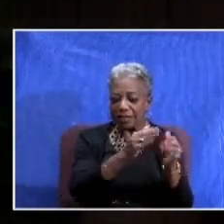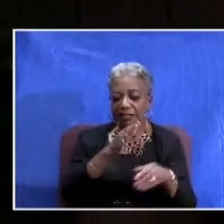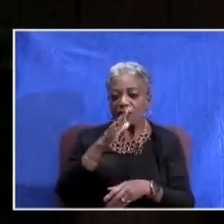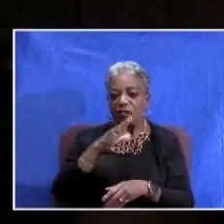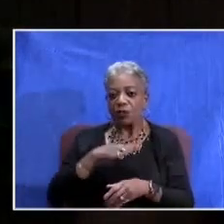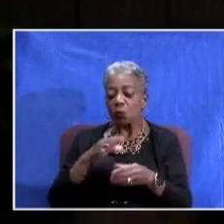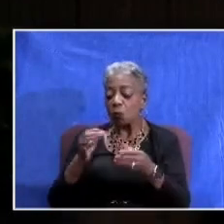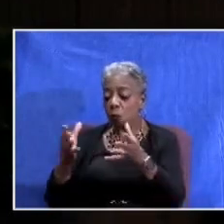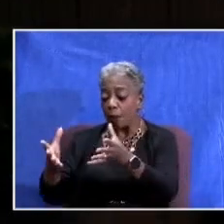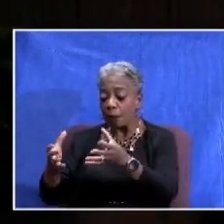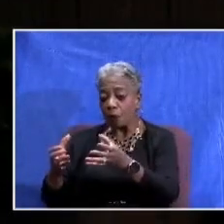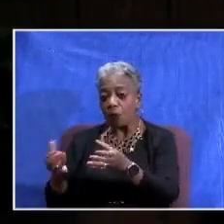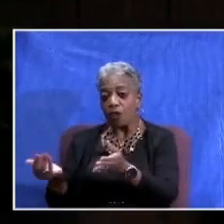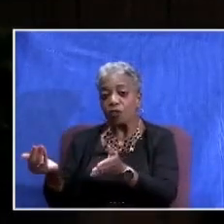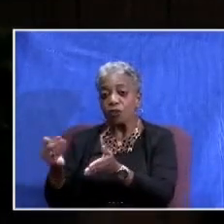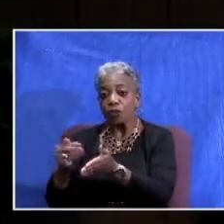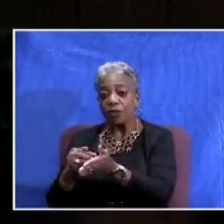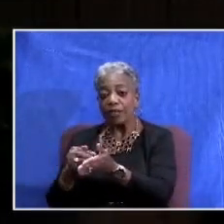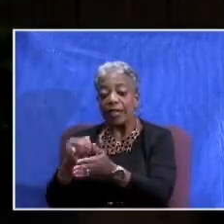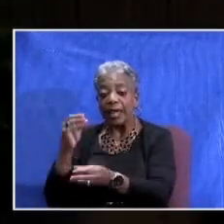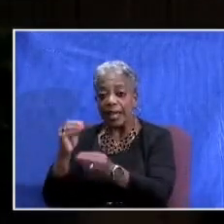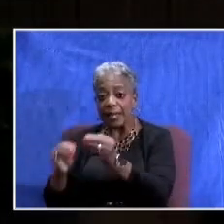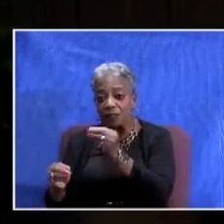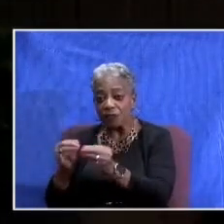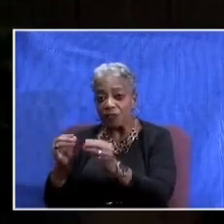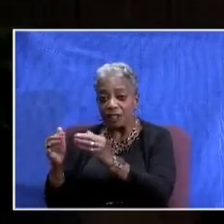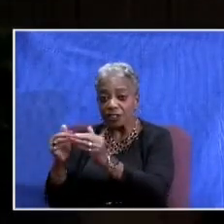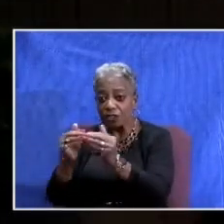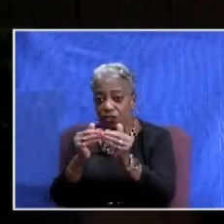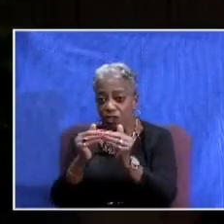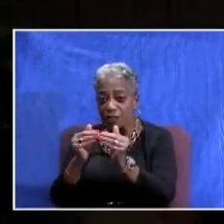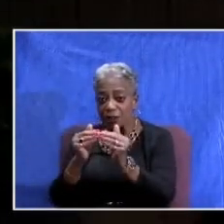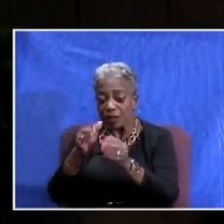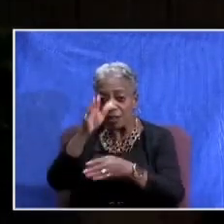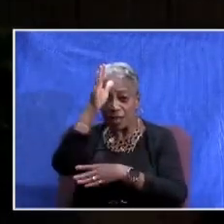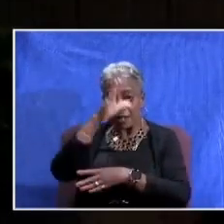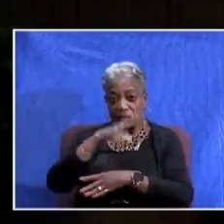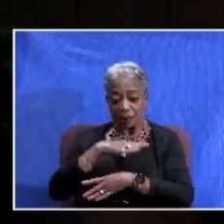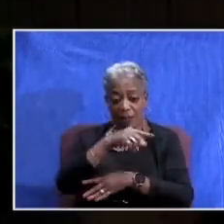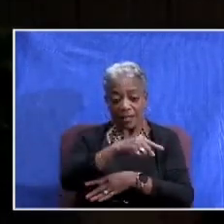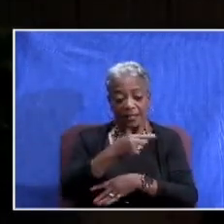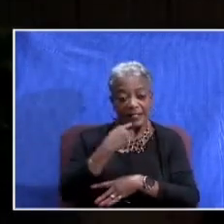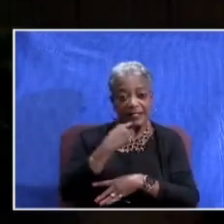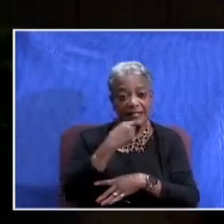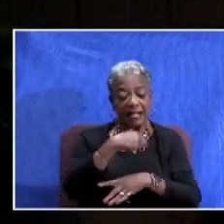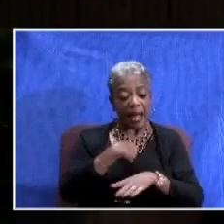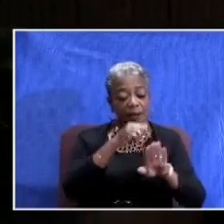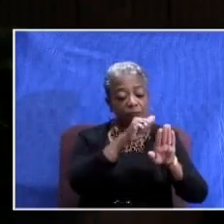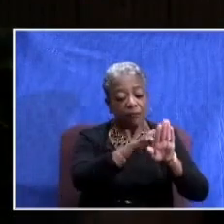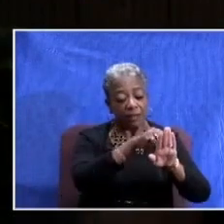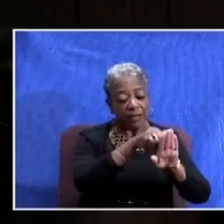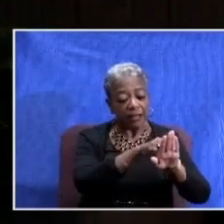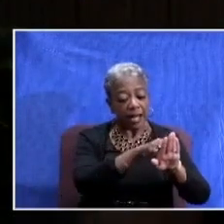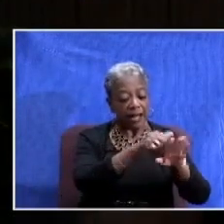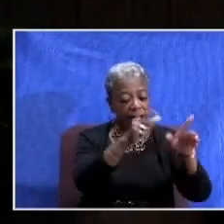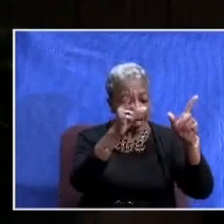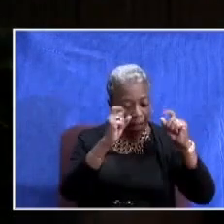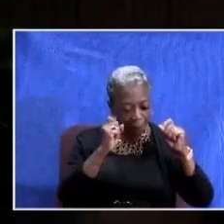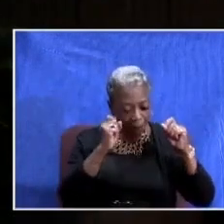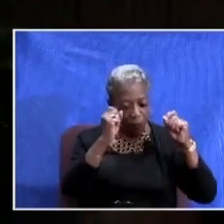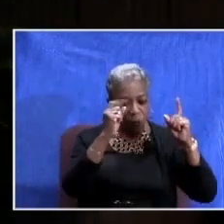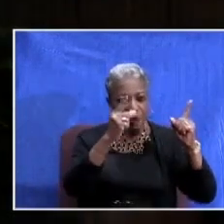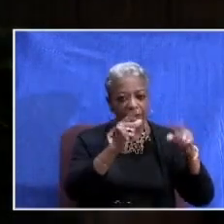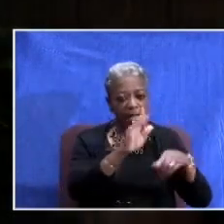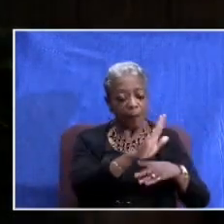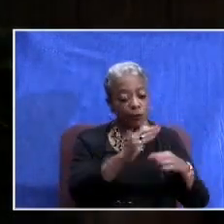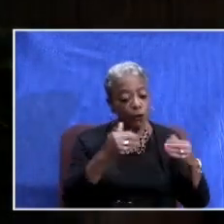keep knocking at your door. I'm going to wake up your animals that are in your house. I'm going to wake up your kids. And this judge, I'm going to keep following you. I don't care